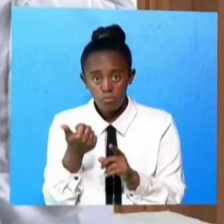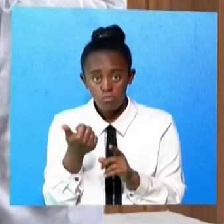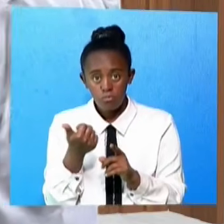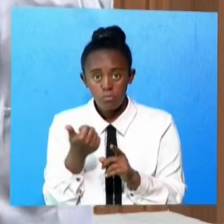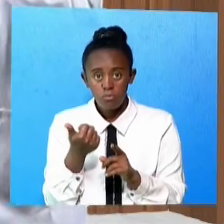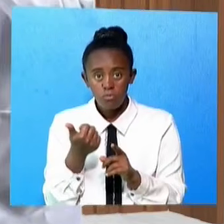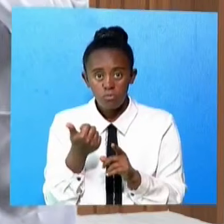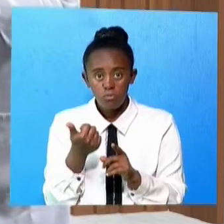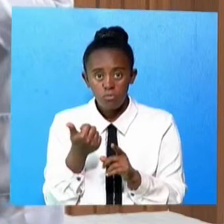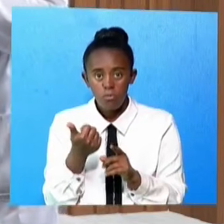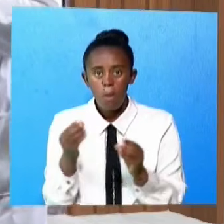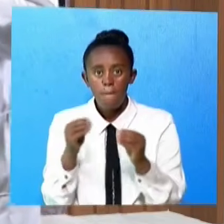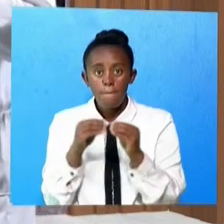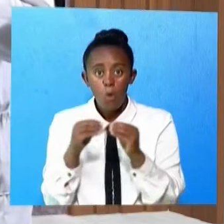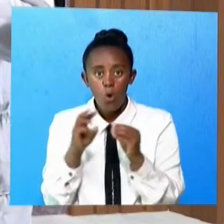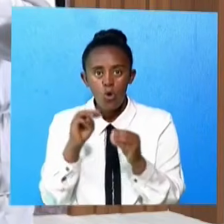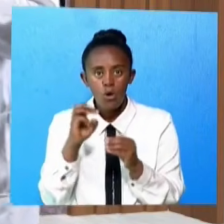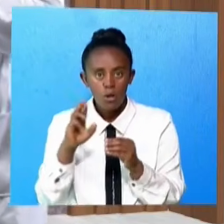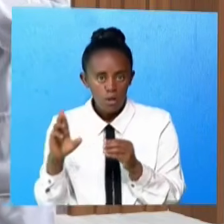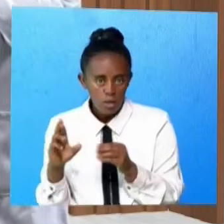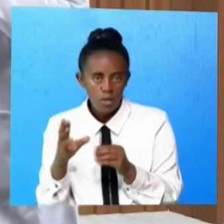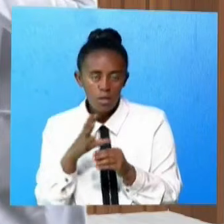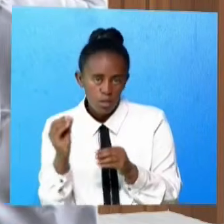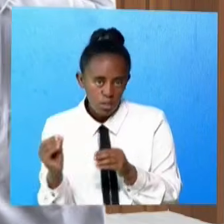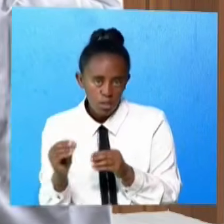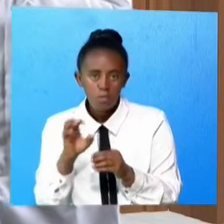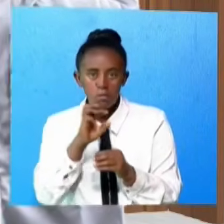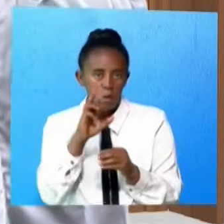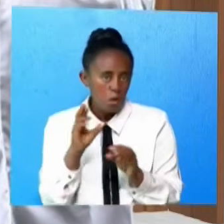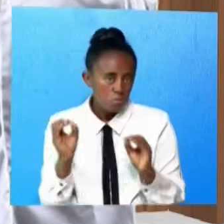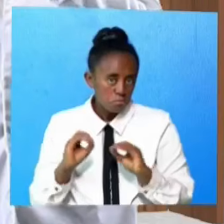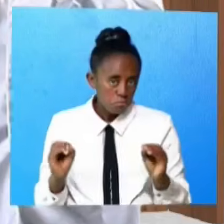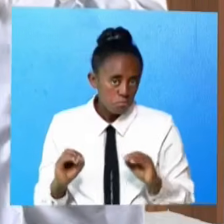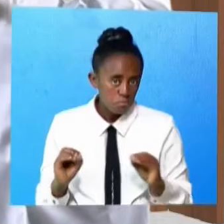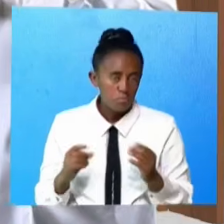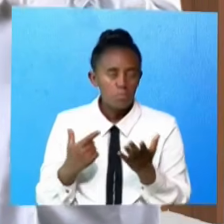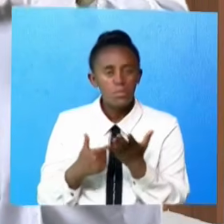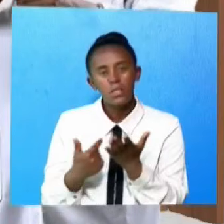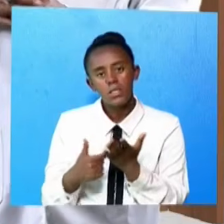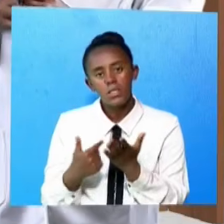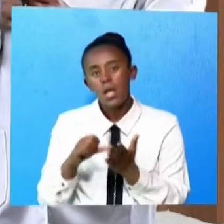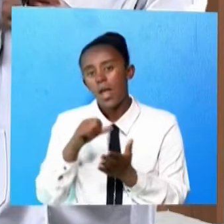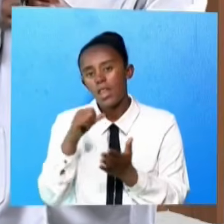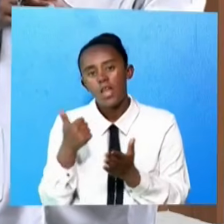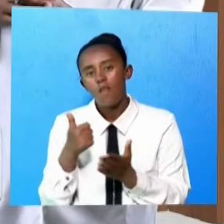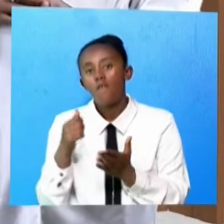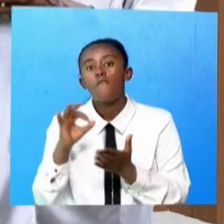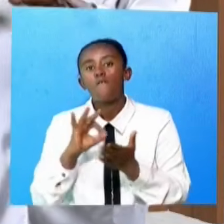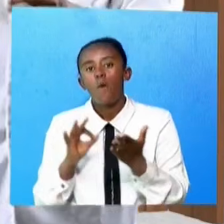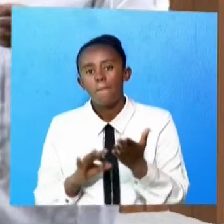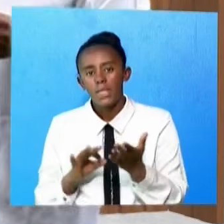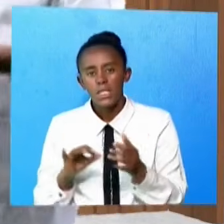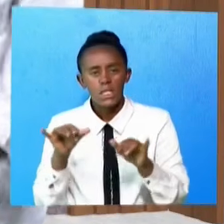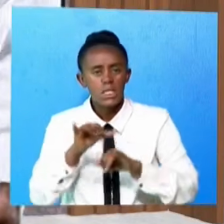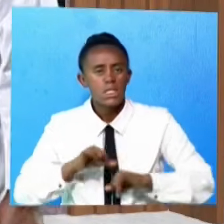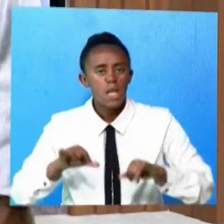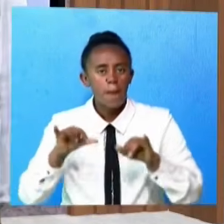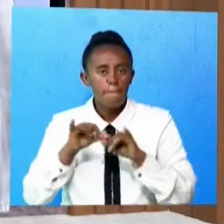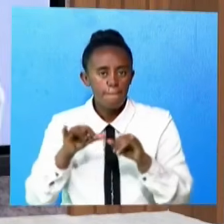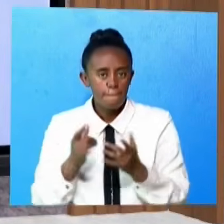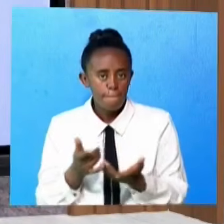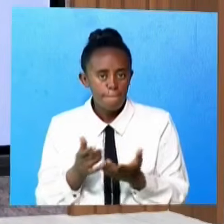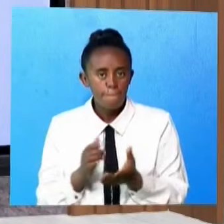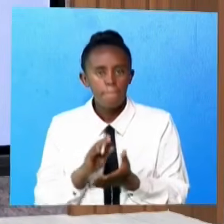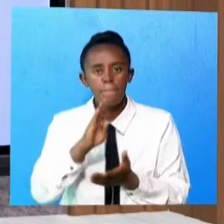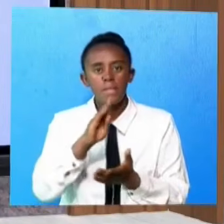without more and without ER in the other forms. The same is true as